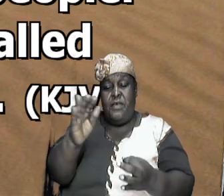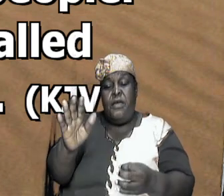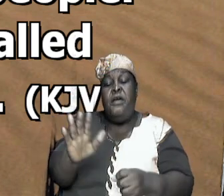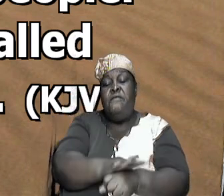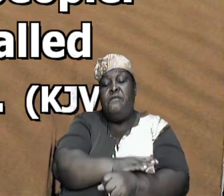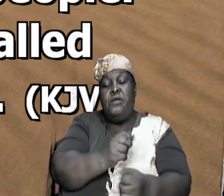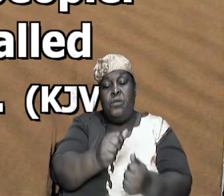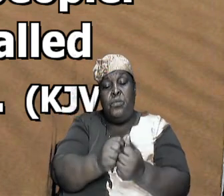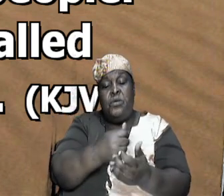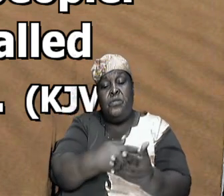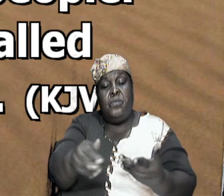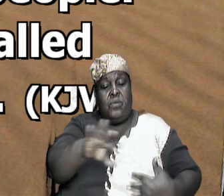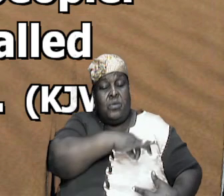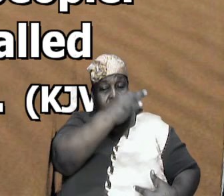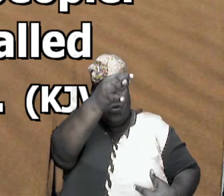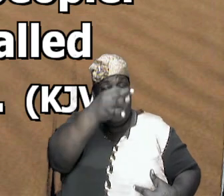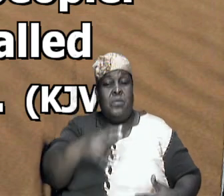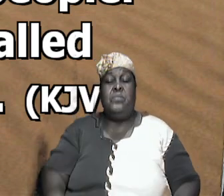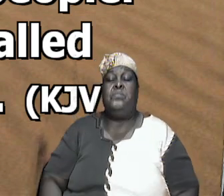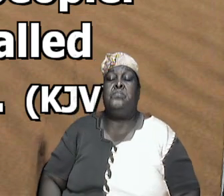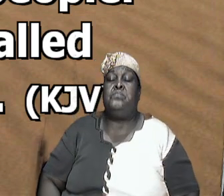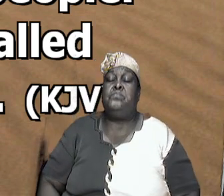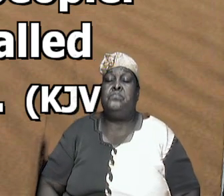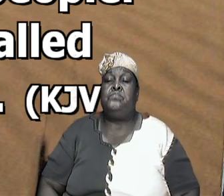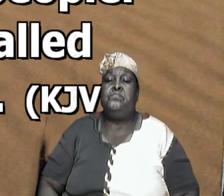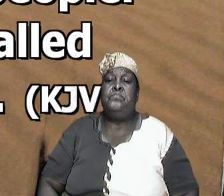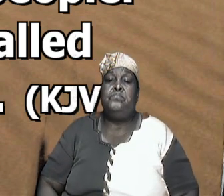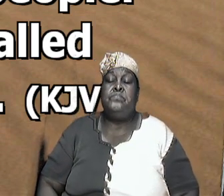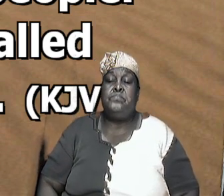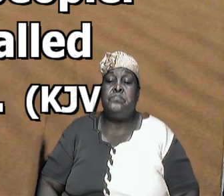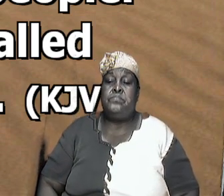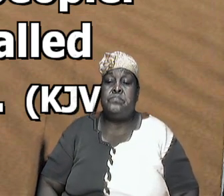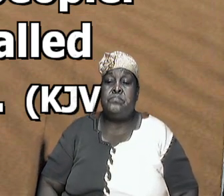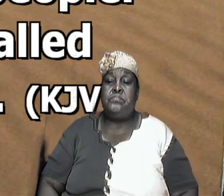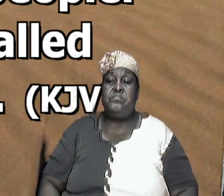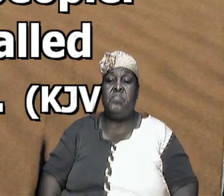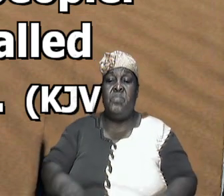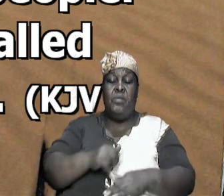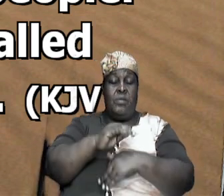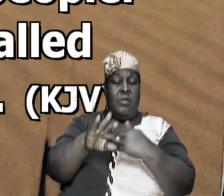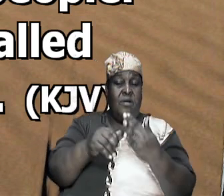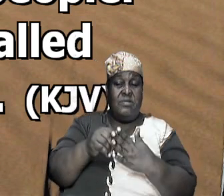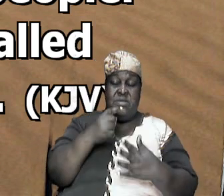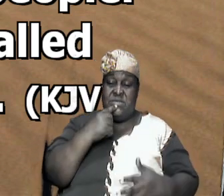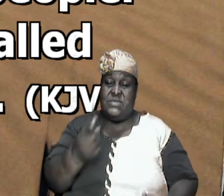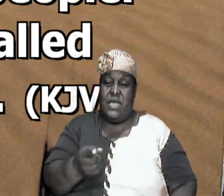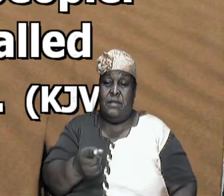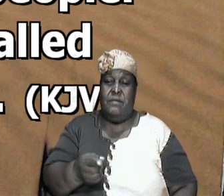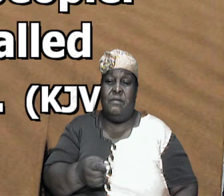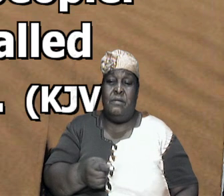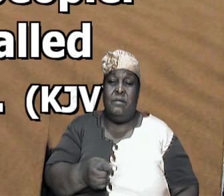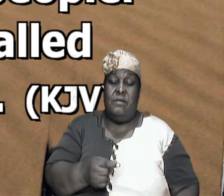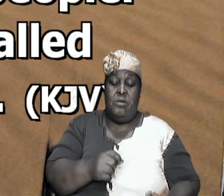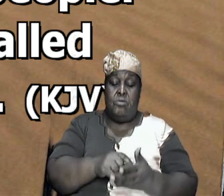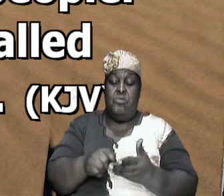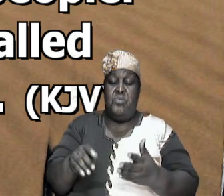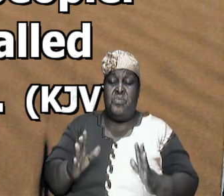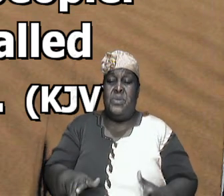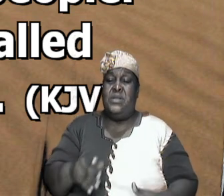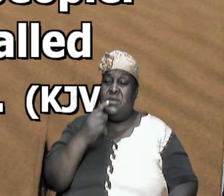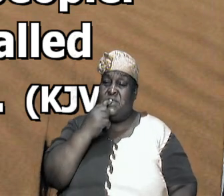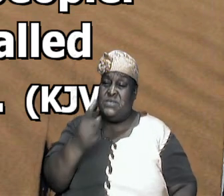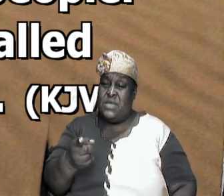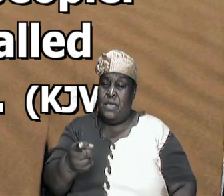the Holy Ghost, full of the Holy Ghost. And so from all indication, the writer is